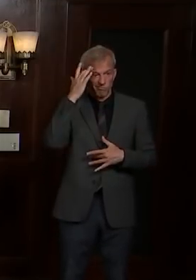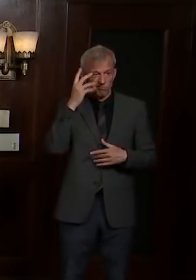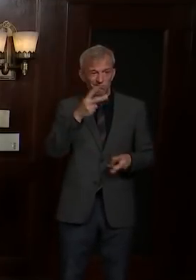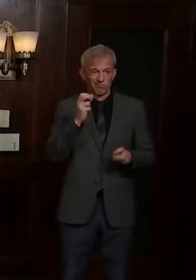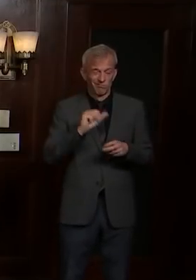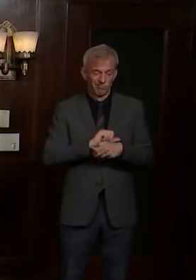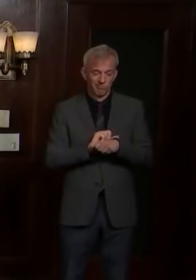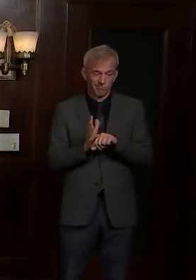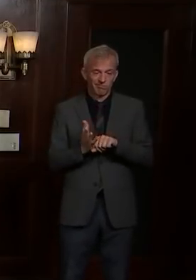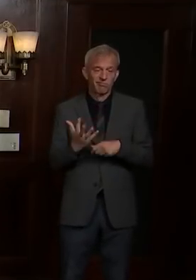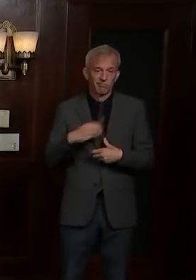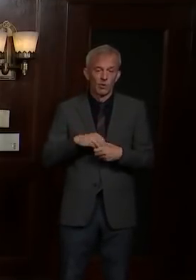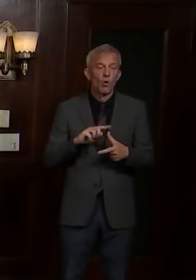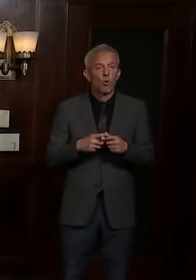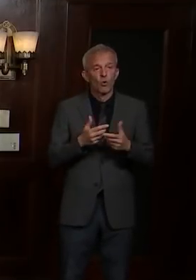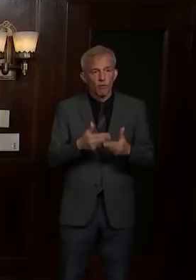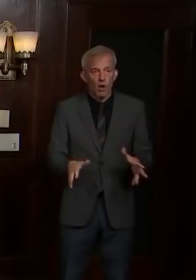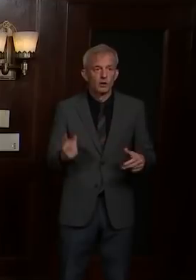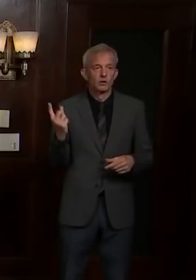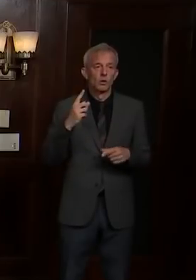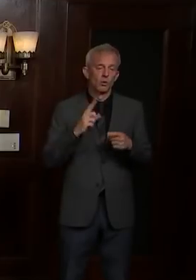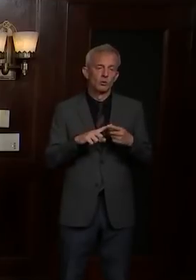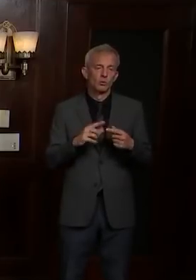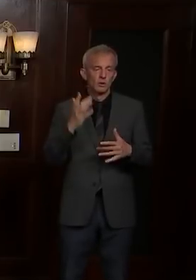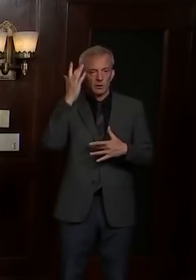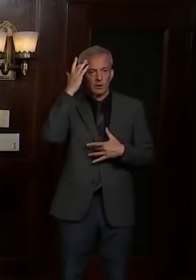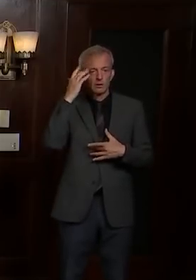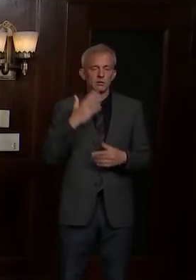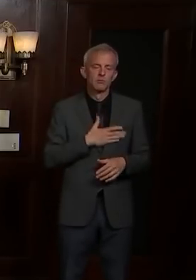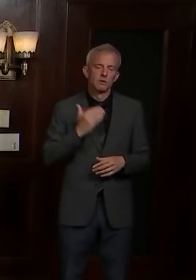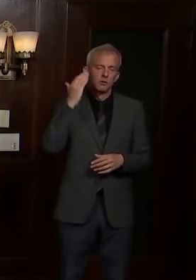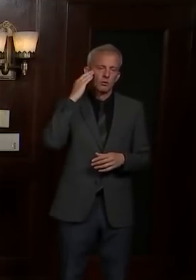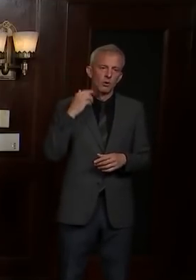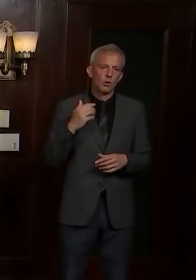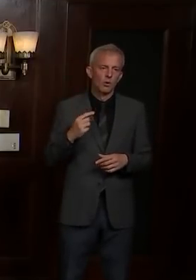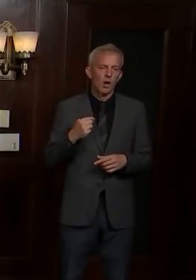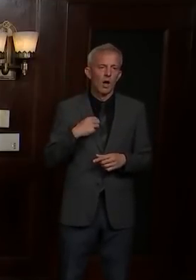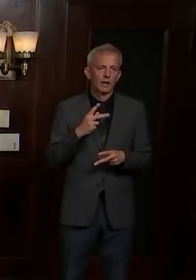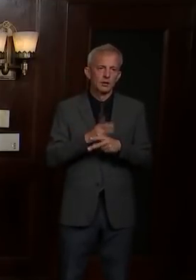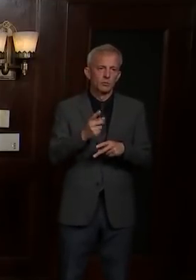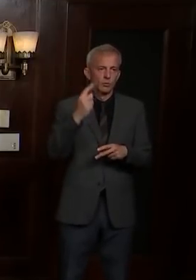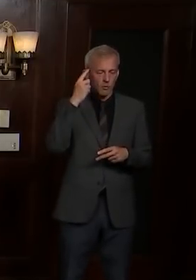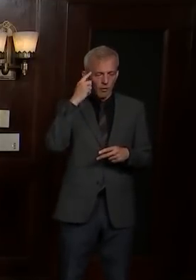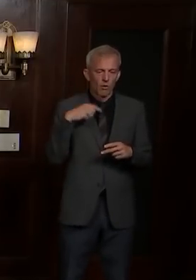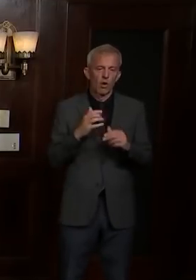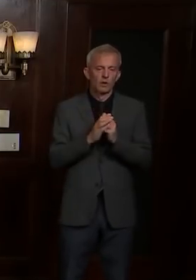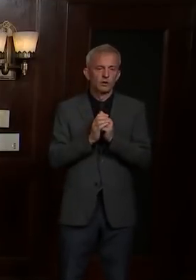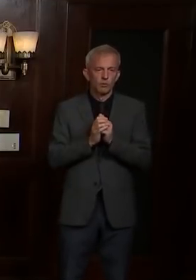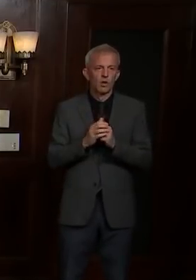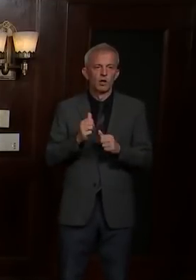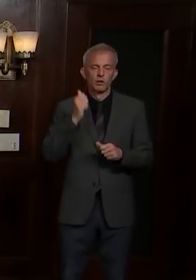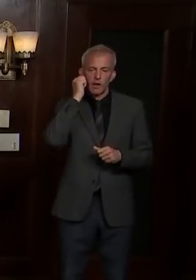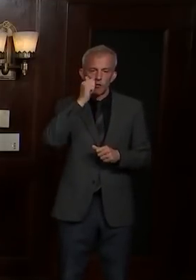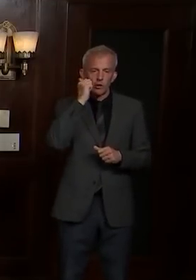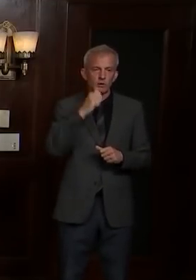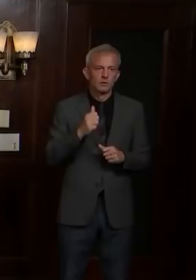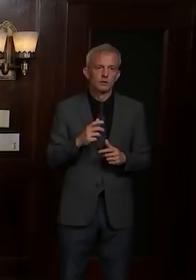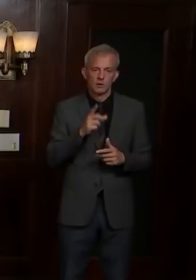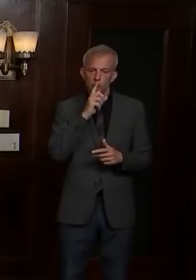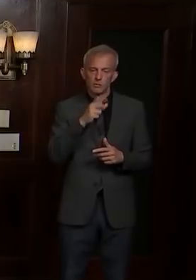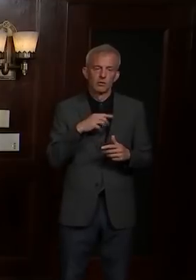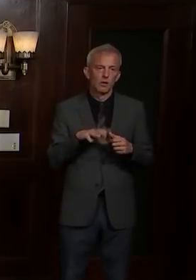lost a person to COVID-19, please know I keep you in my thoughts and prayers every day, and I share your